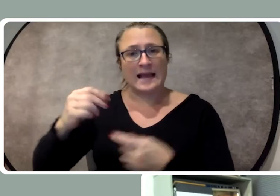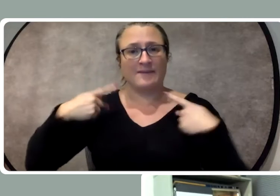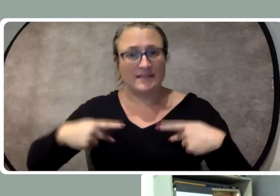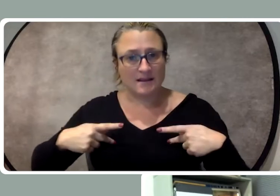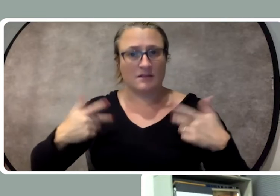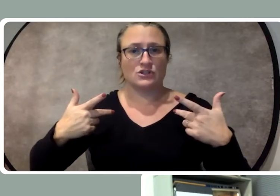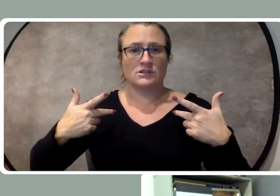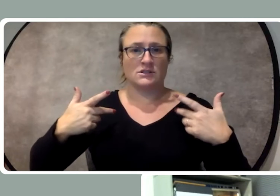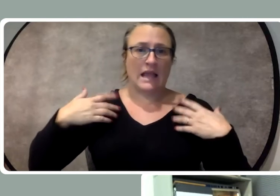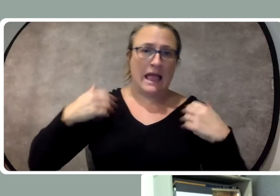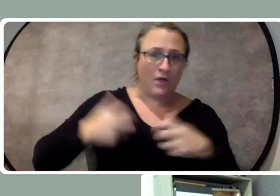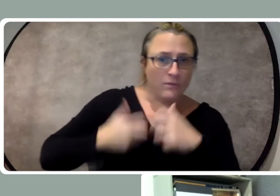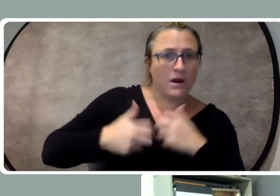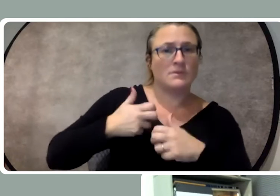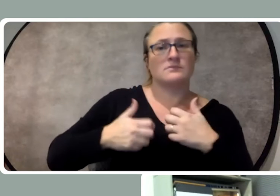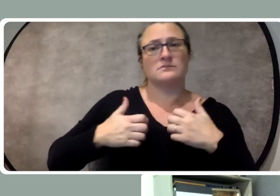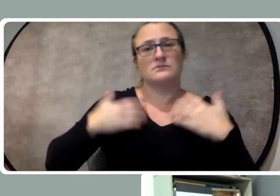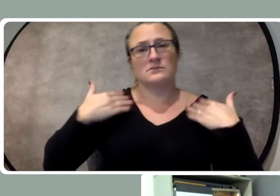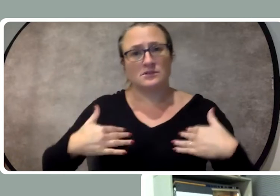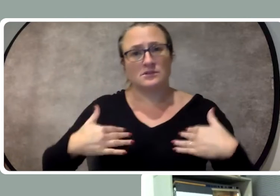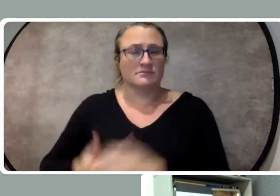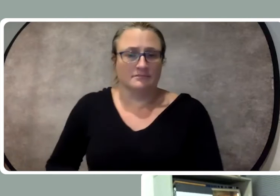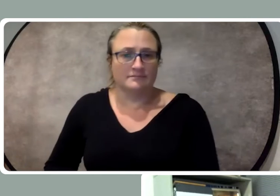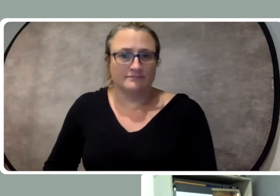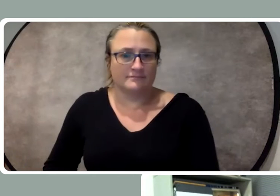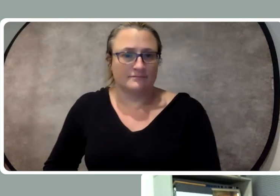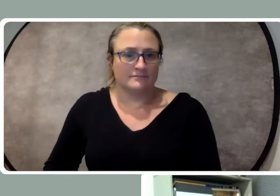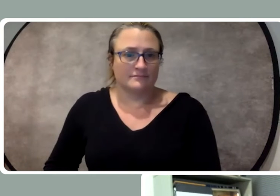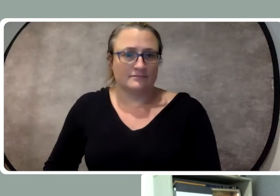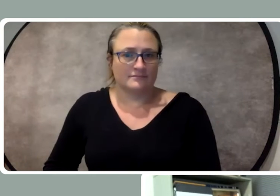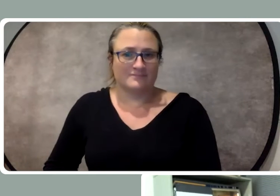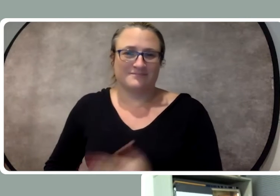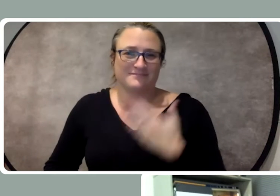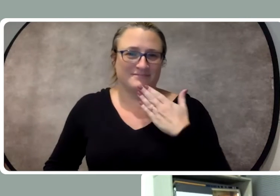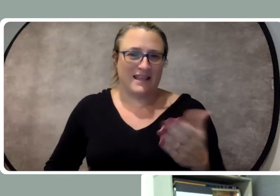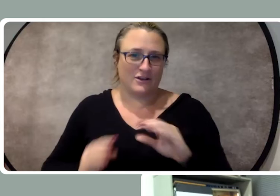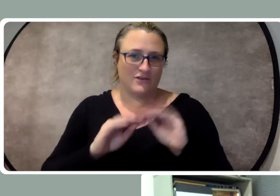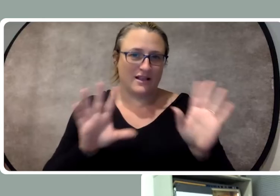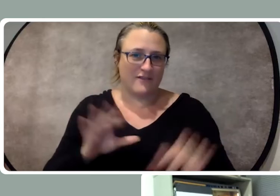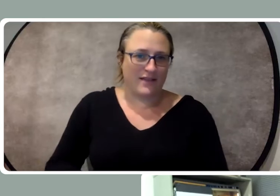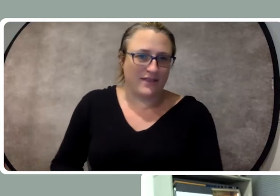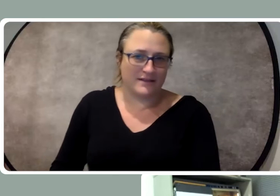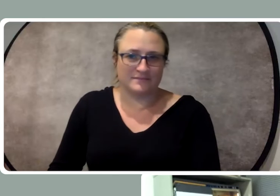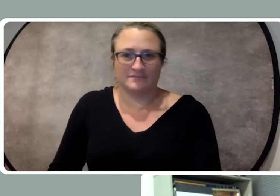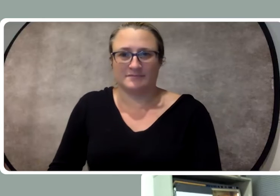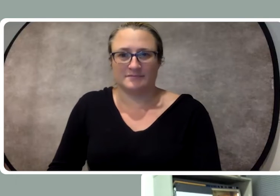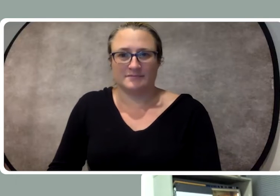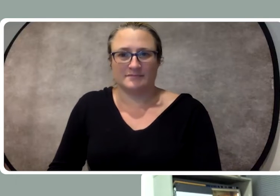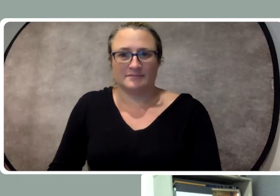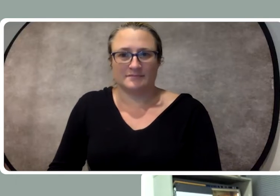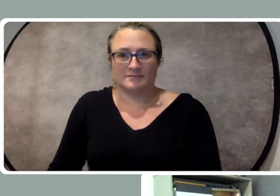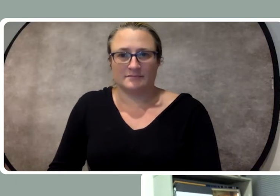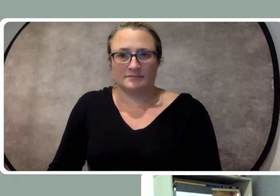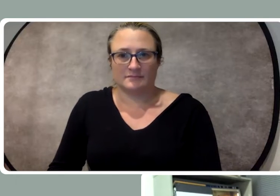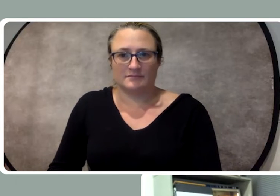medical problems, how fit they are, and things like that. Thank you for clarifying that.